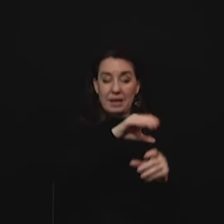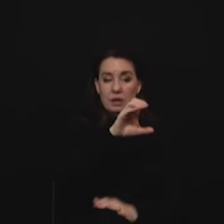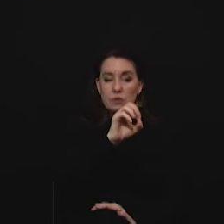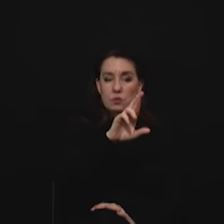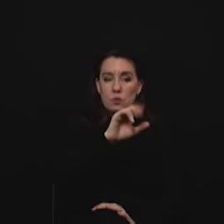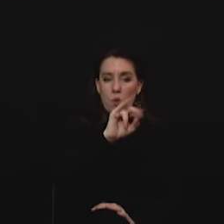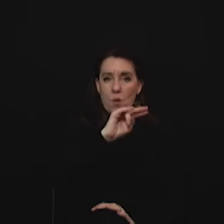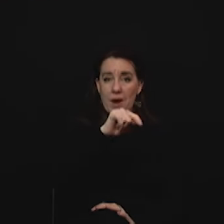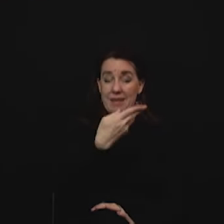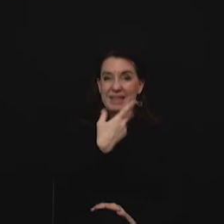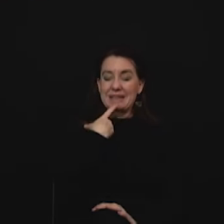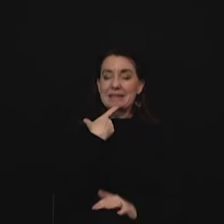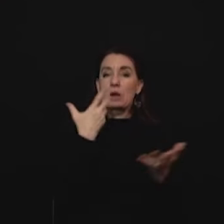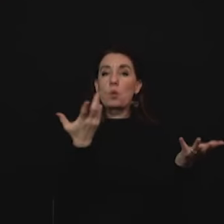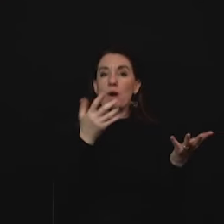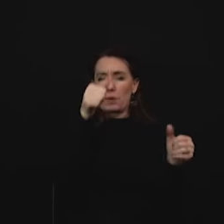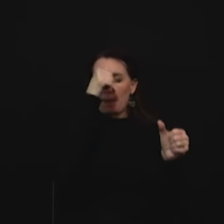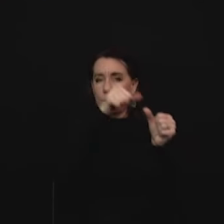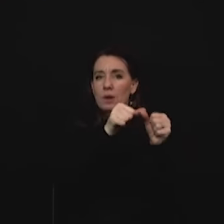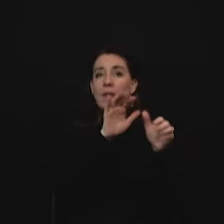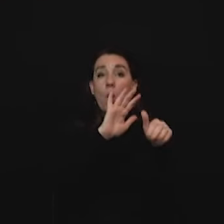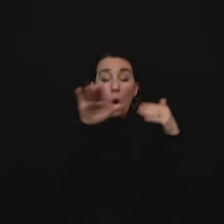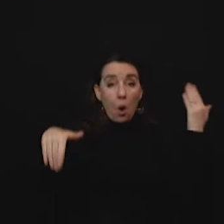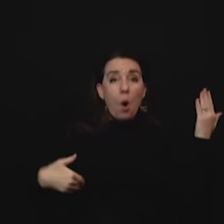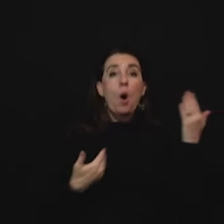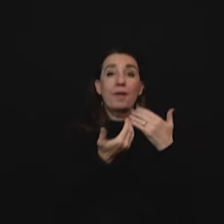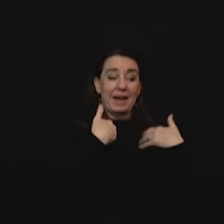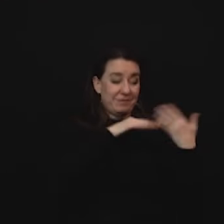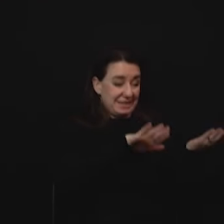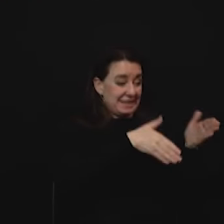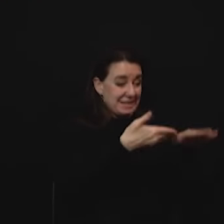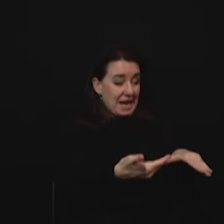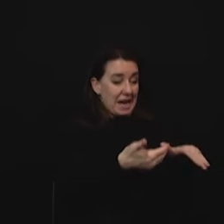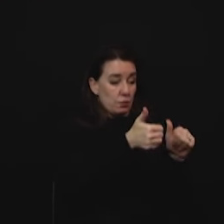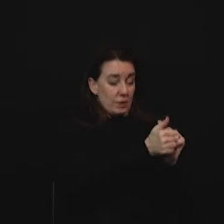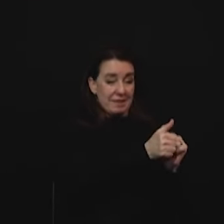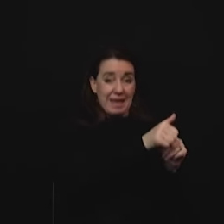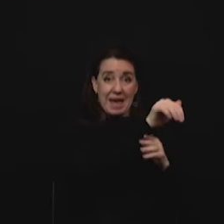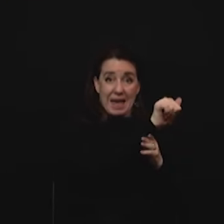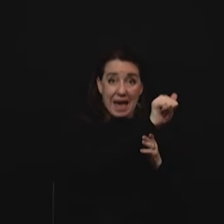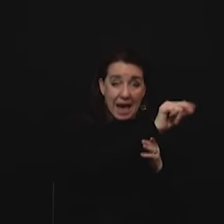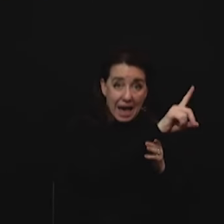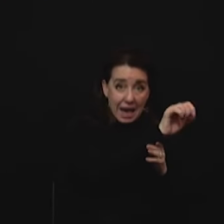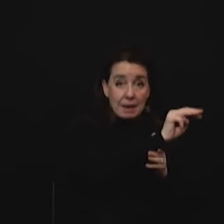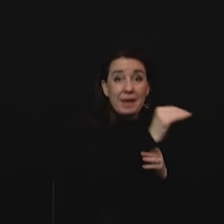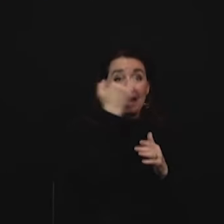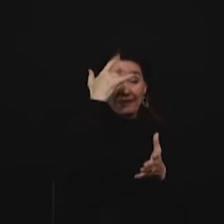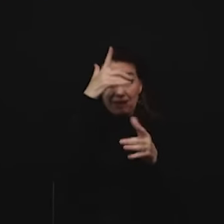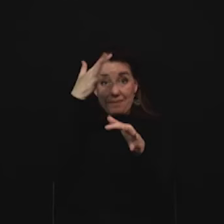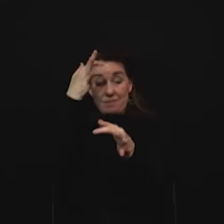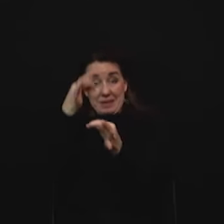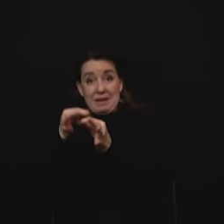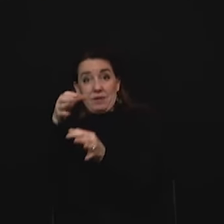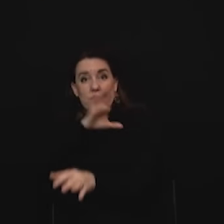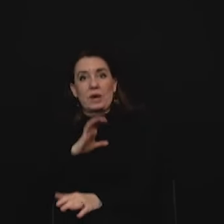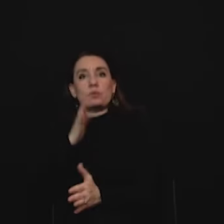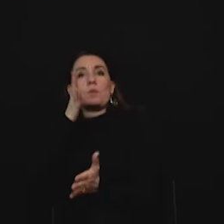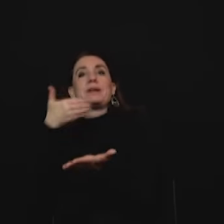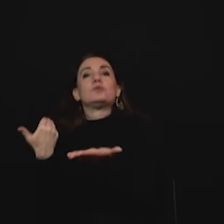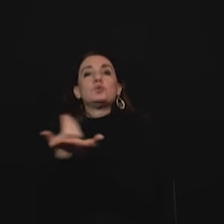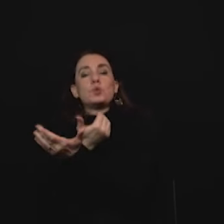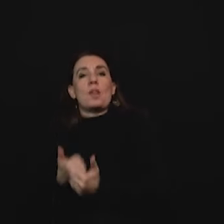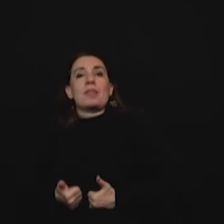he said, right? He said that all have died in Adam, but those who have their faith in Christ will be raised to new life in